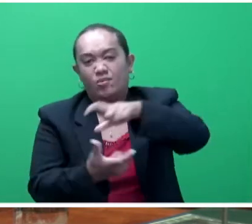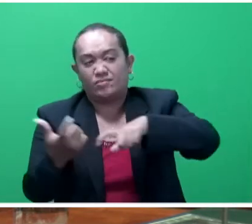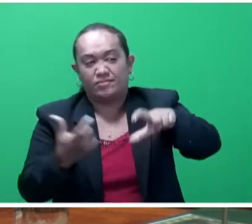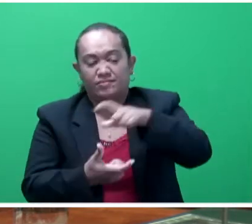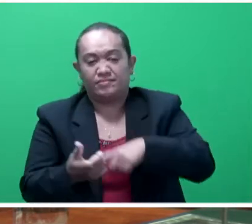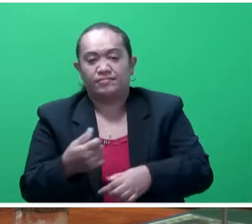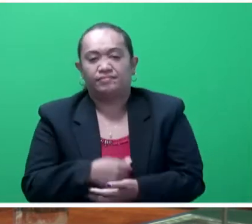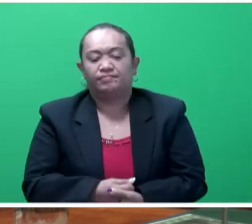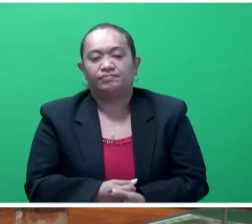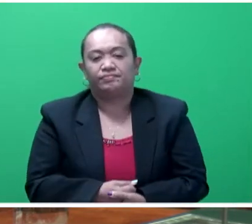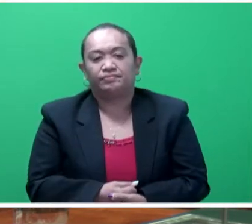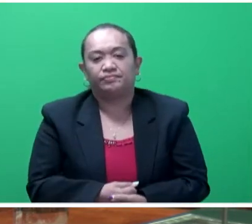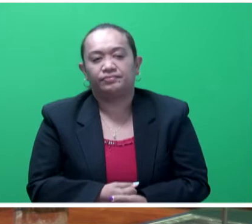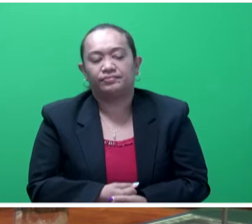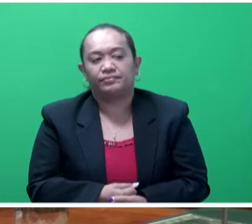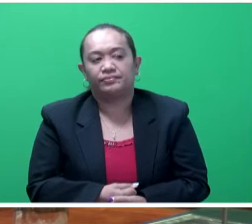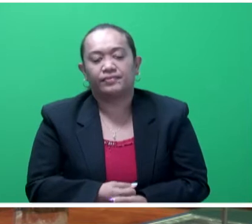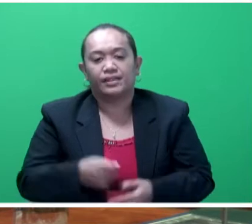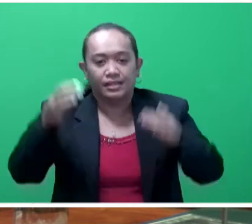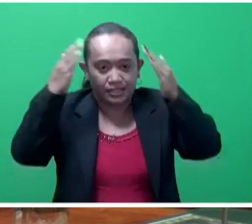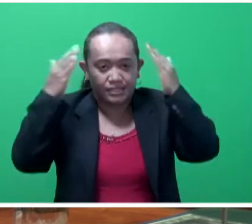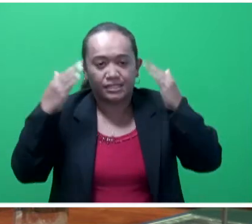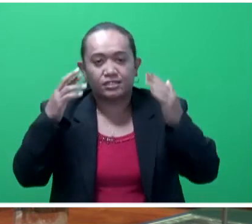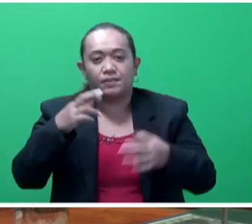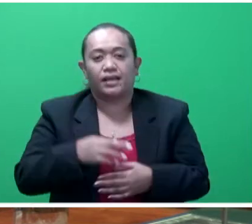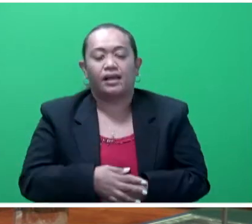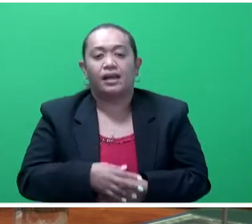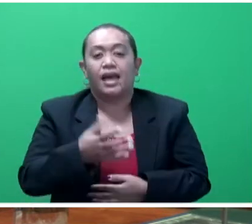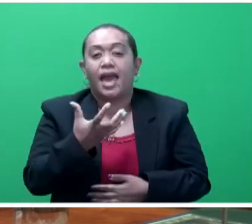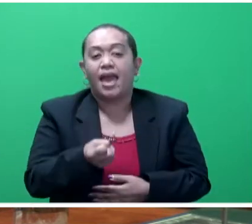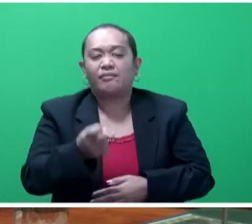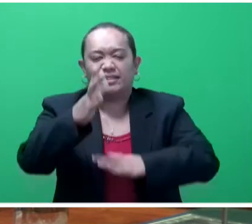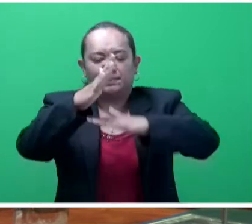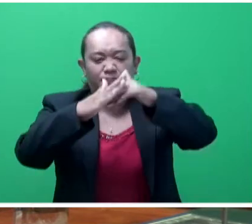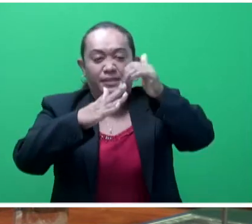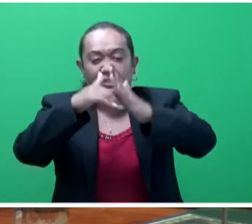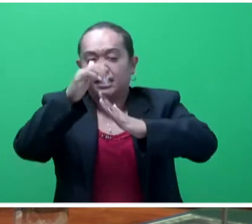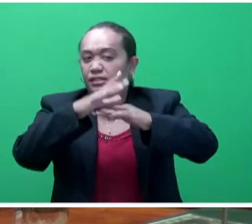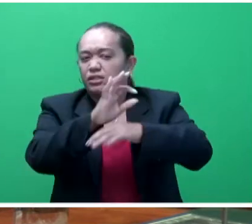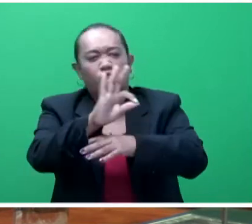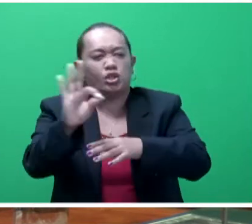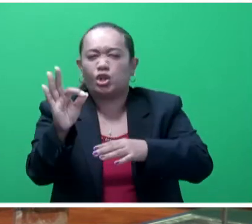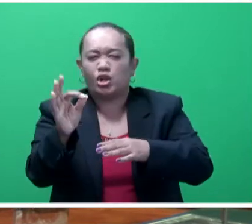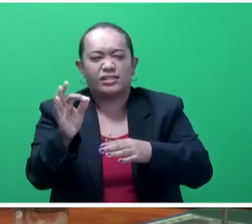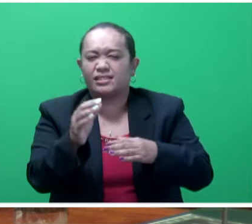Division. Mr. Speaker, sir, the structural integrity of the building was also in